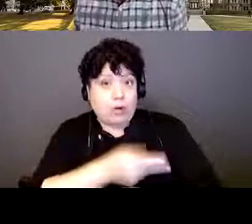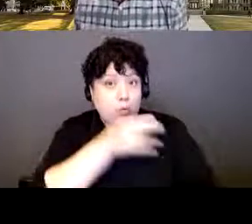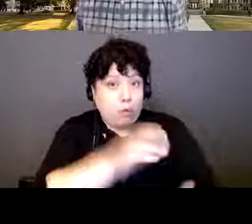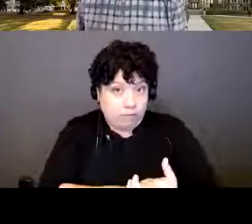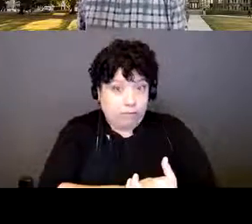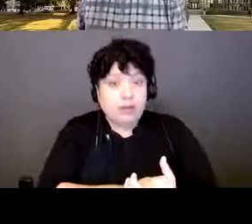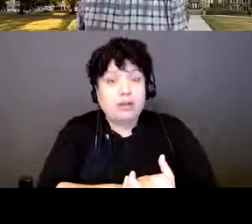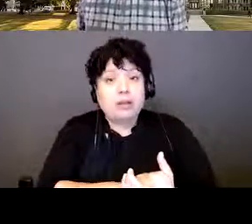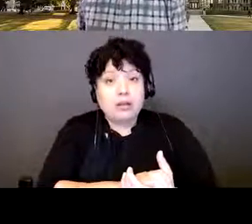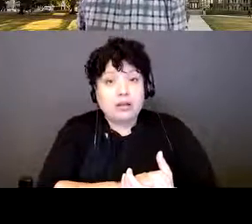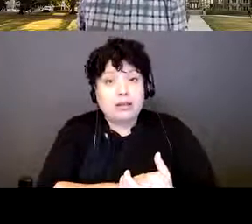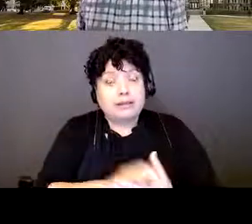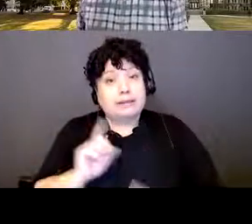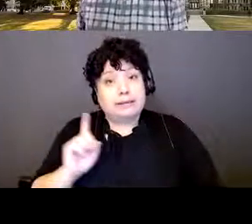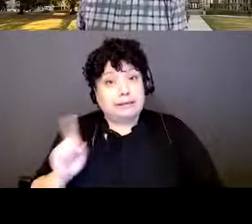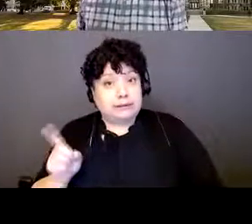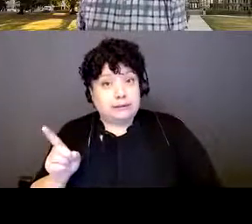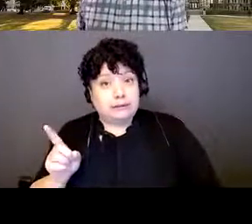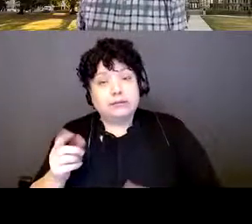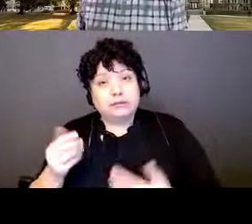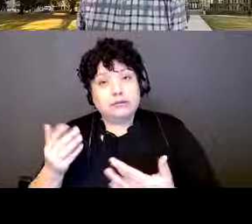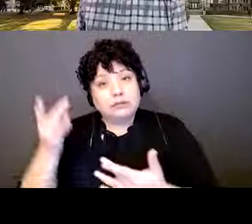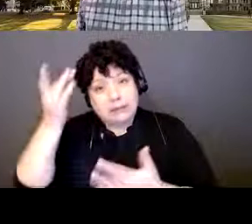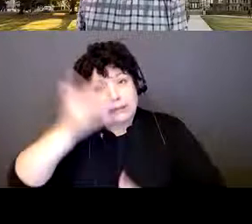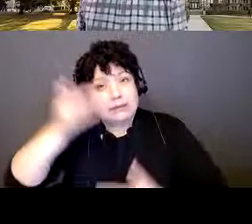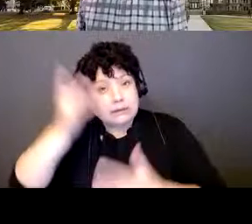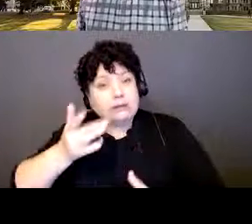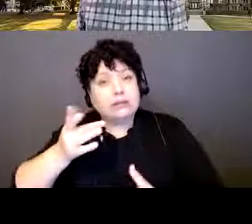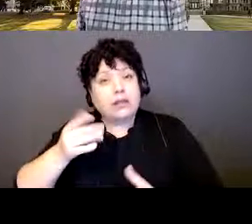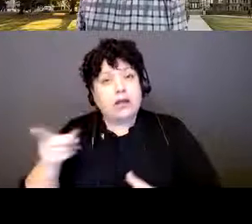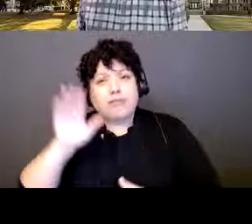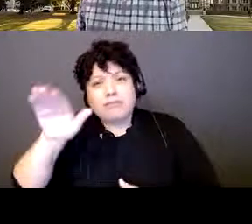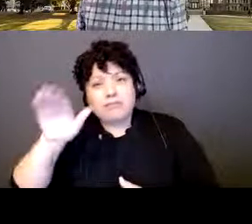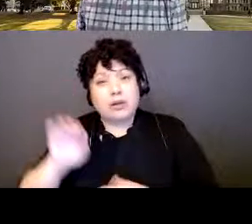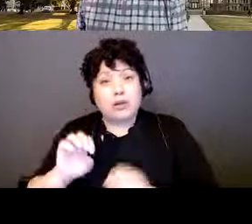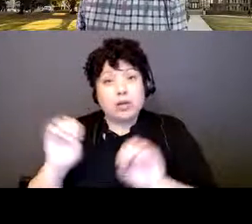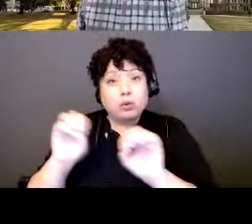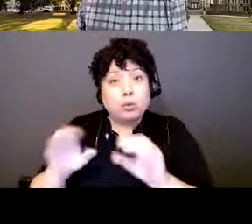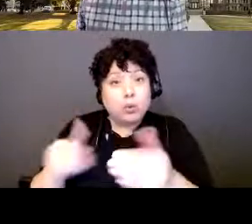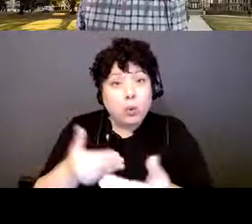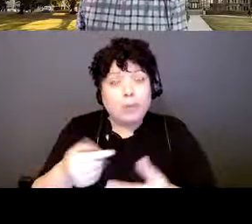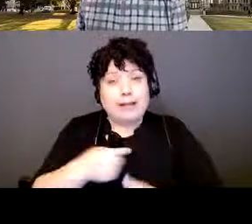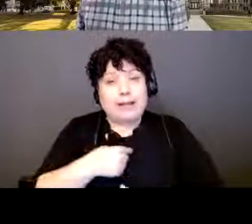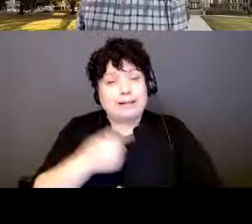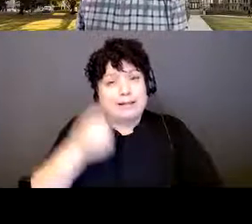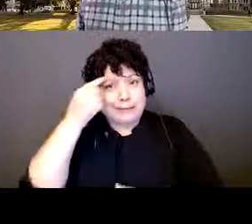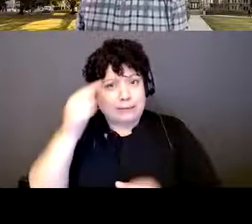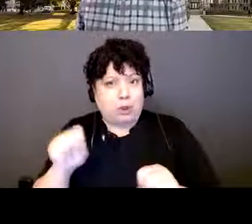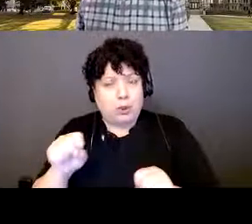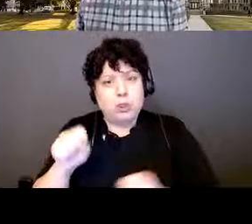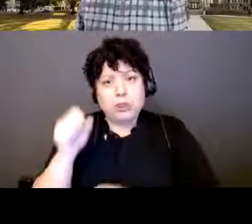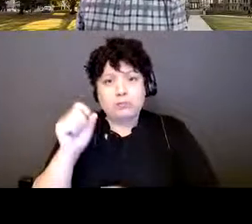from some serious illnesses talked to the doctor in emergency about having a double suicide.